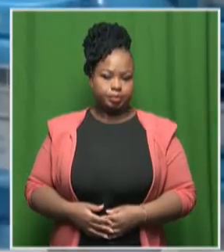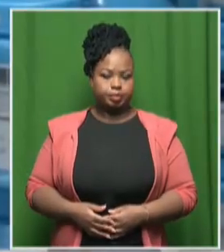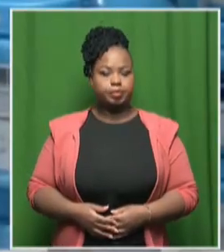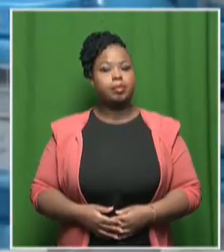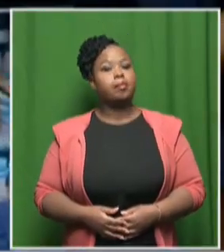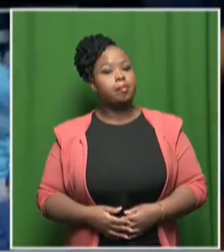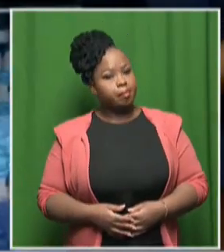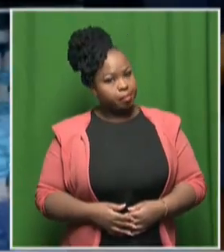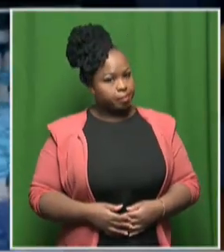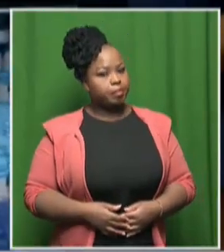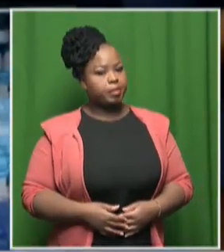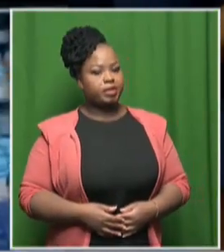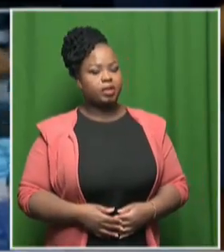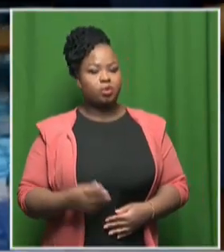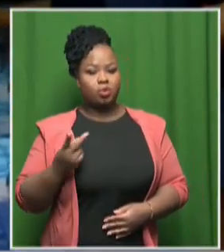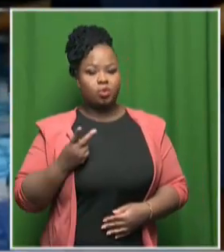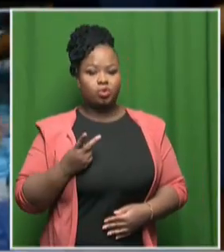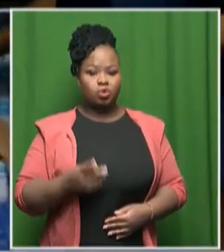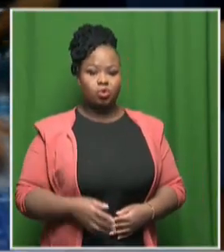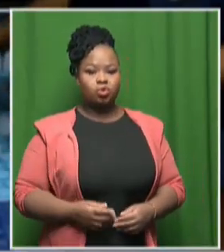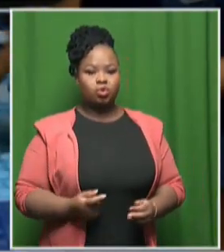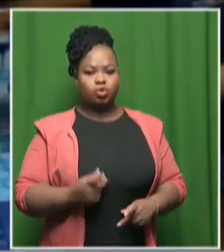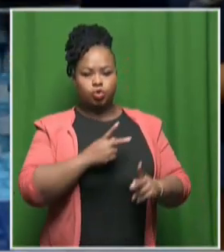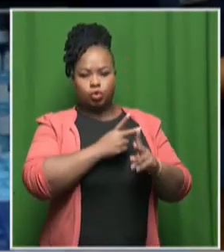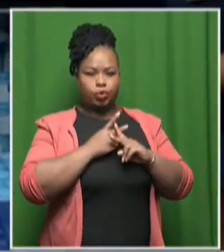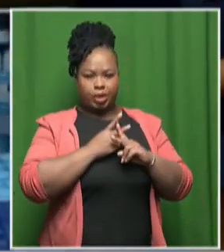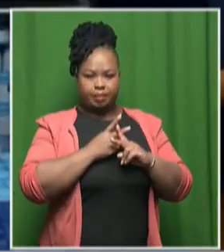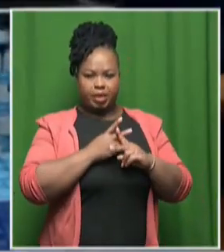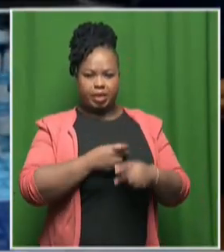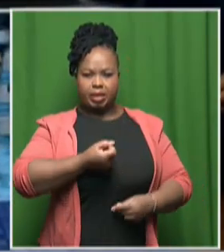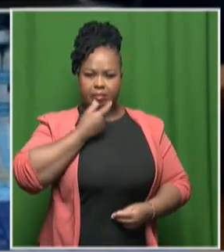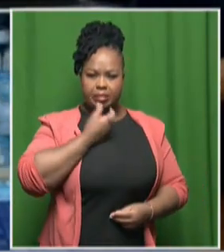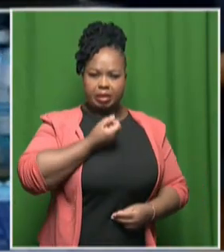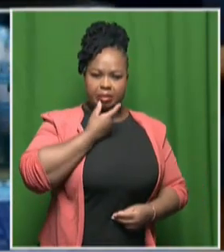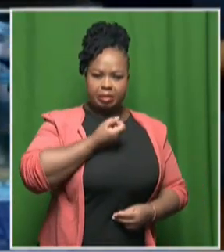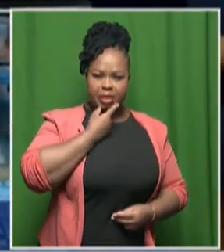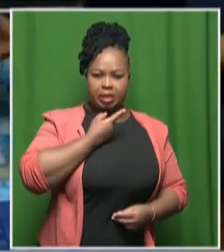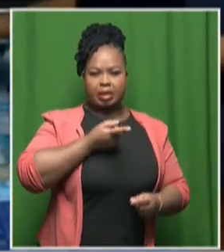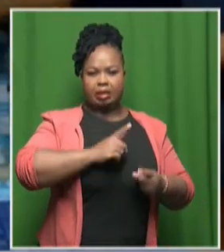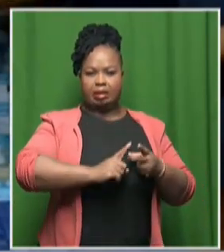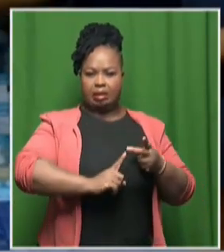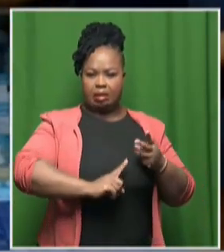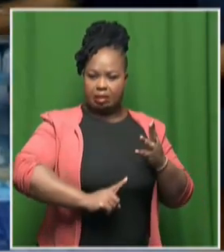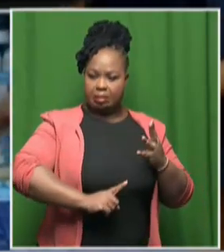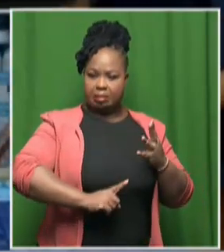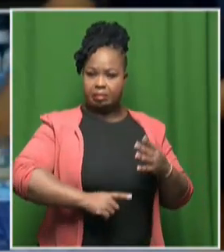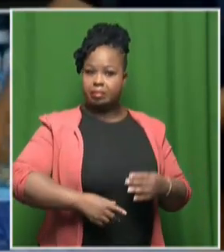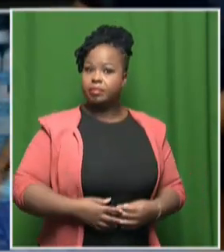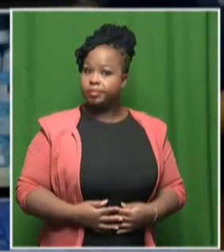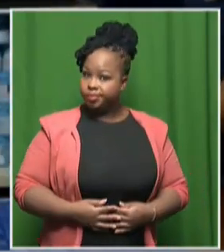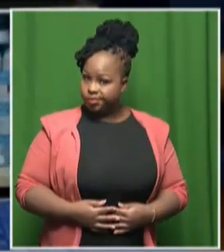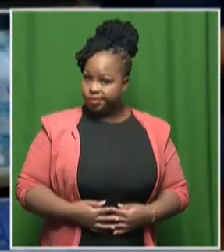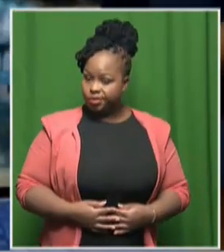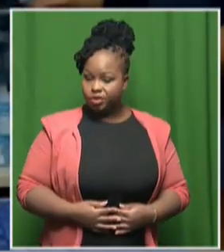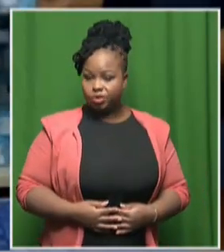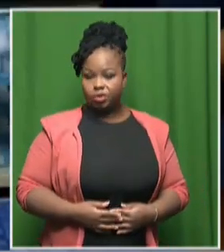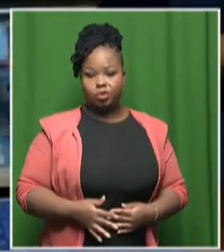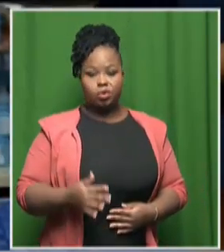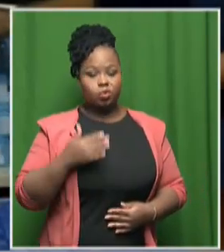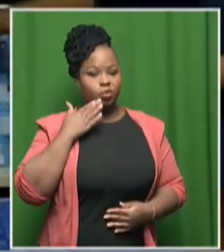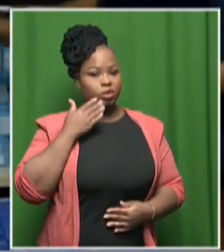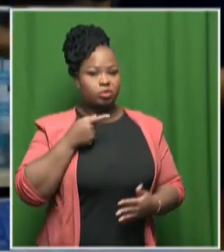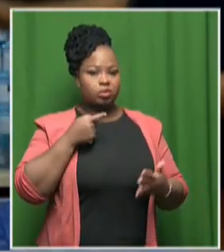I imagine cold storage and all of these kind of issues come into the equation. I mean, you know, stock outs,